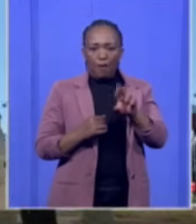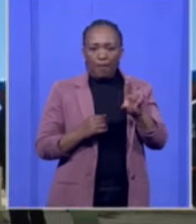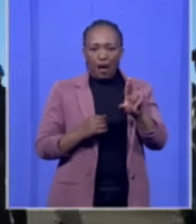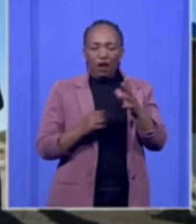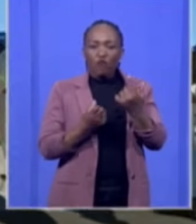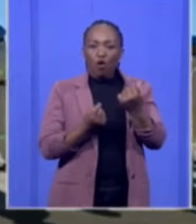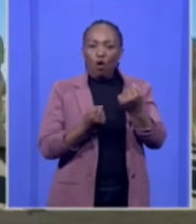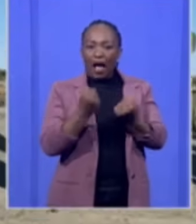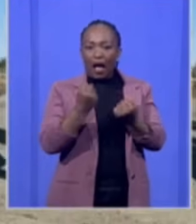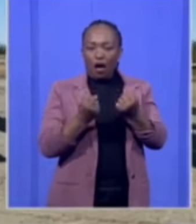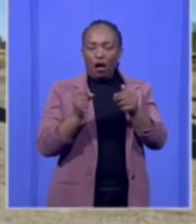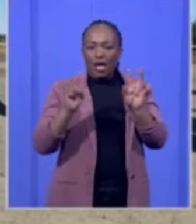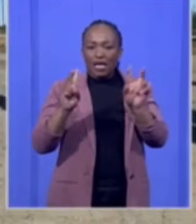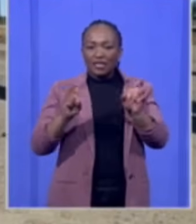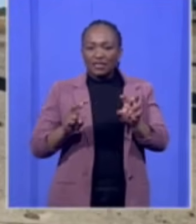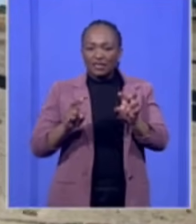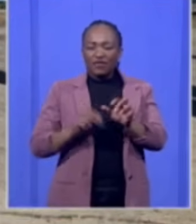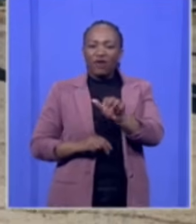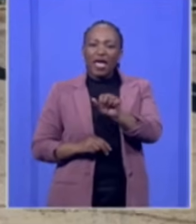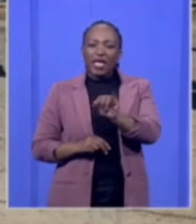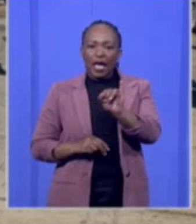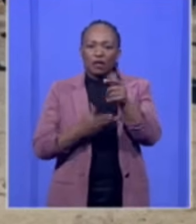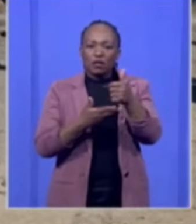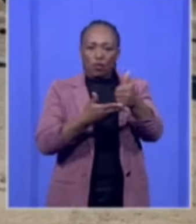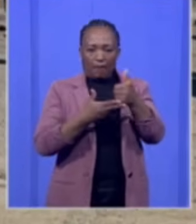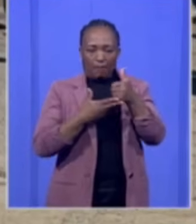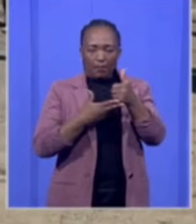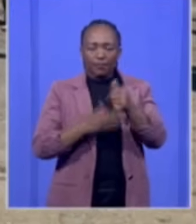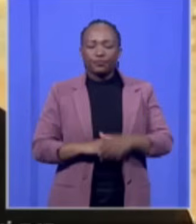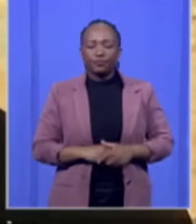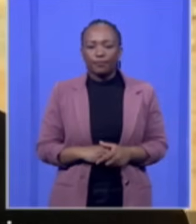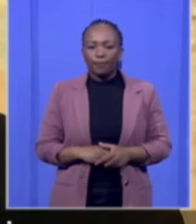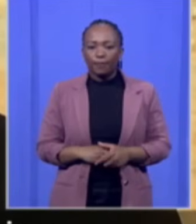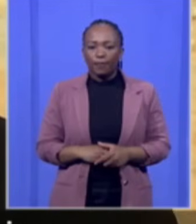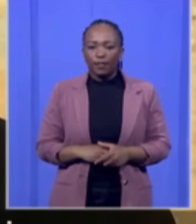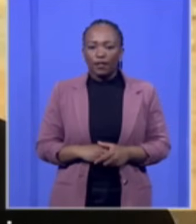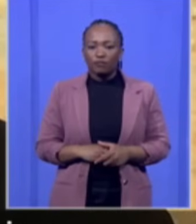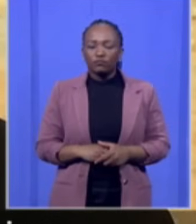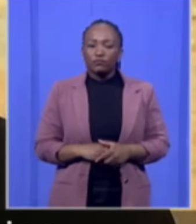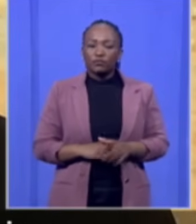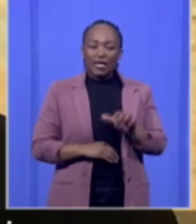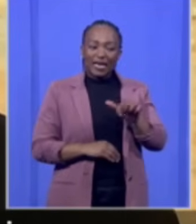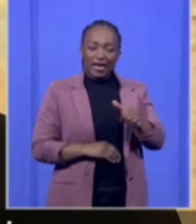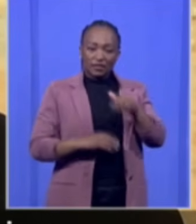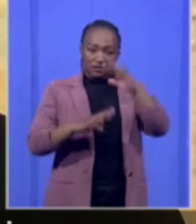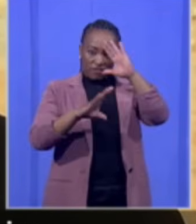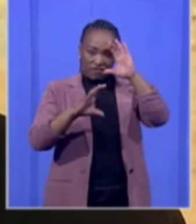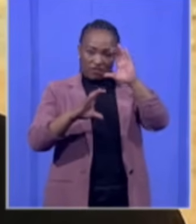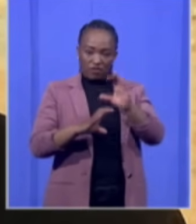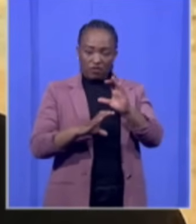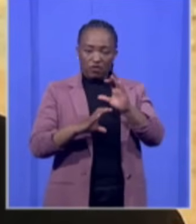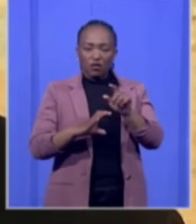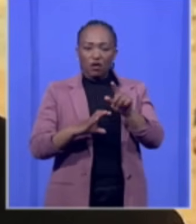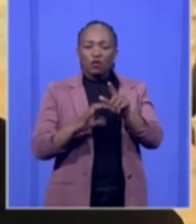motlakase le dihlahiswa tsa artificial intelligence. The next stage for us is to focus on the development of the uppers.